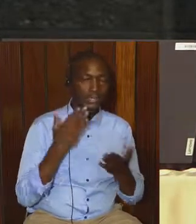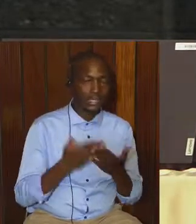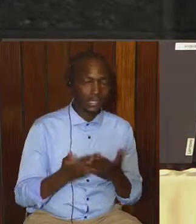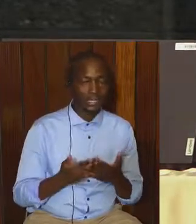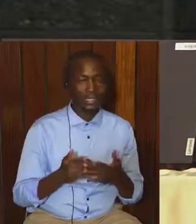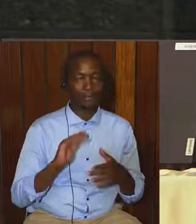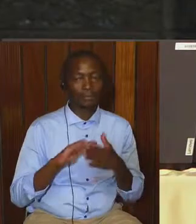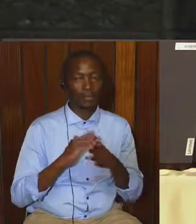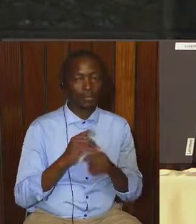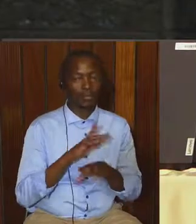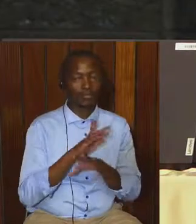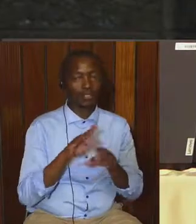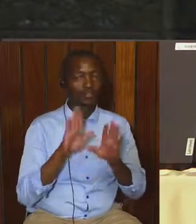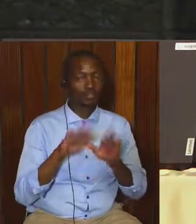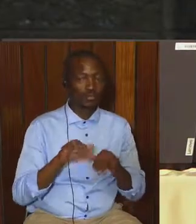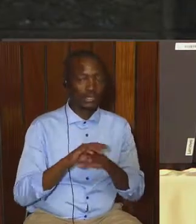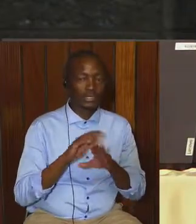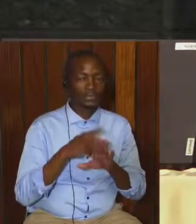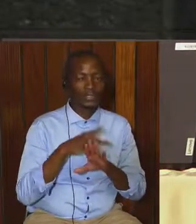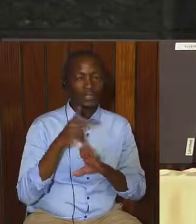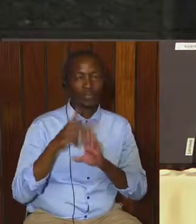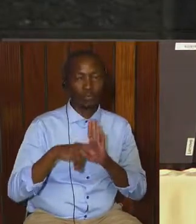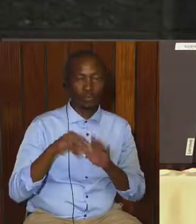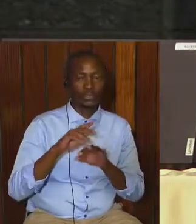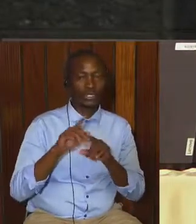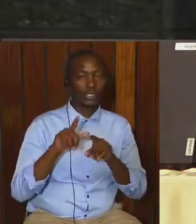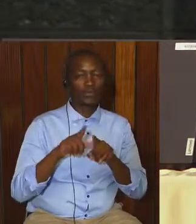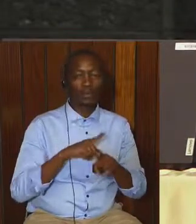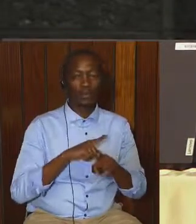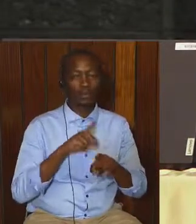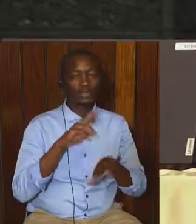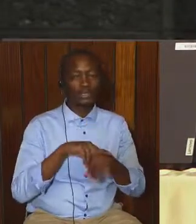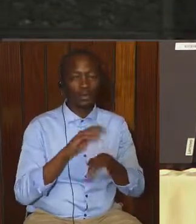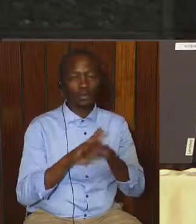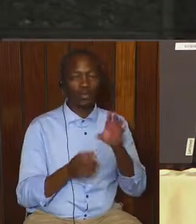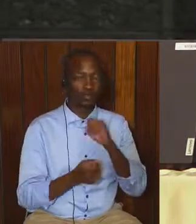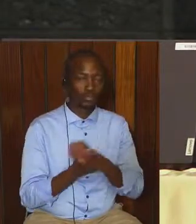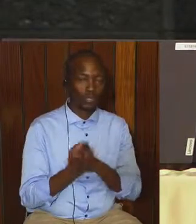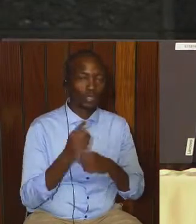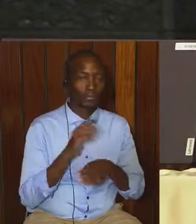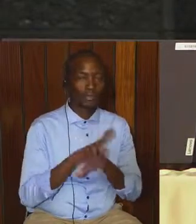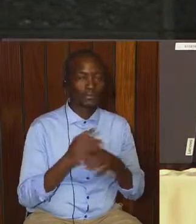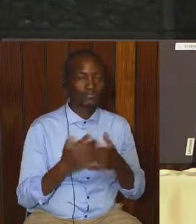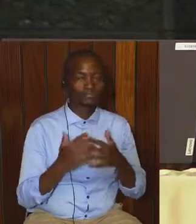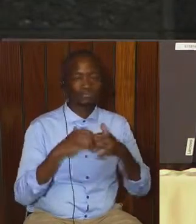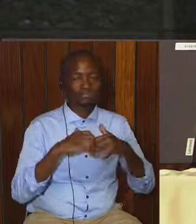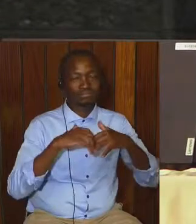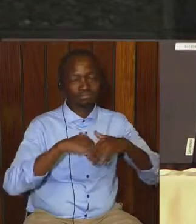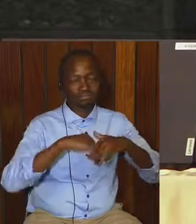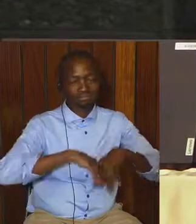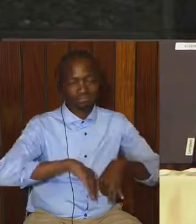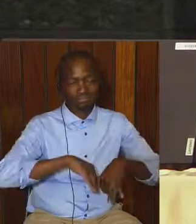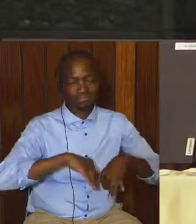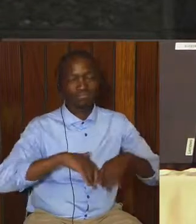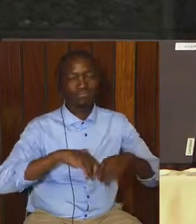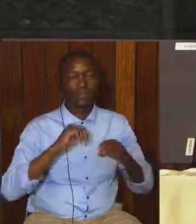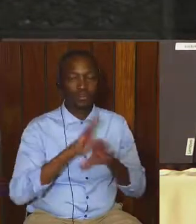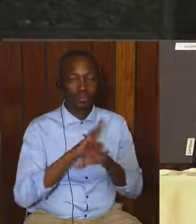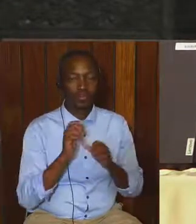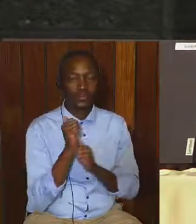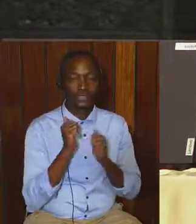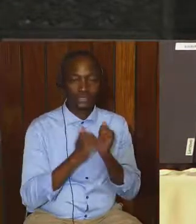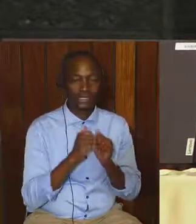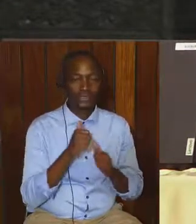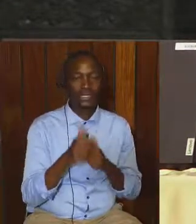the project standing for a long time, definitely what is going to happen is that there's going to be dilapidation of the